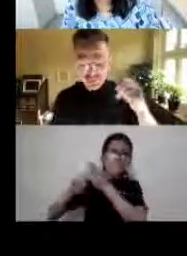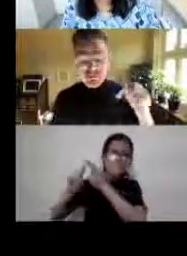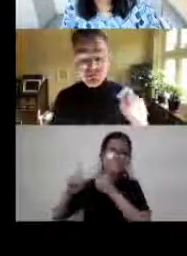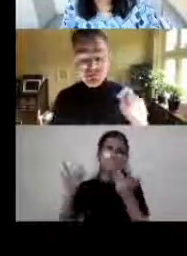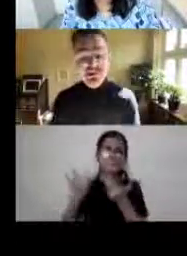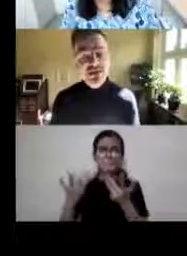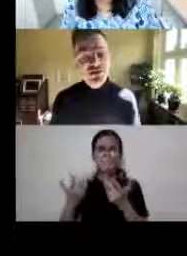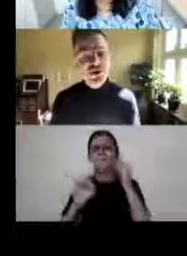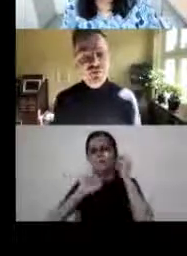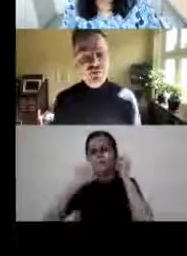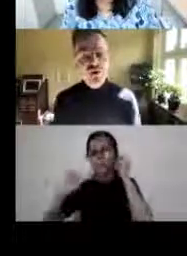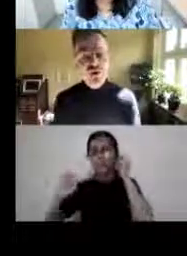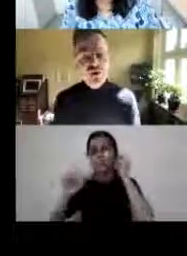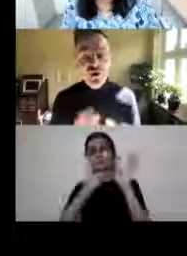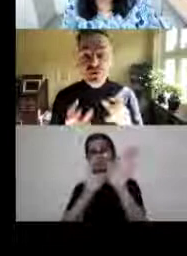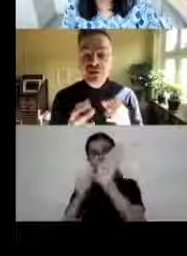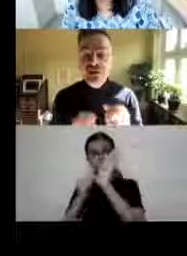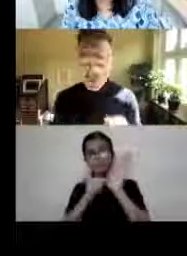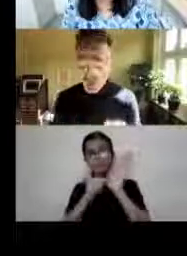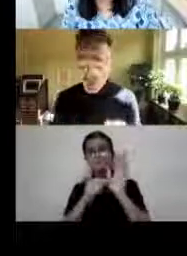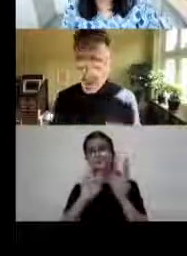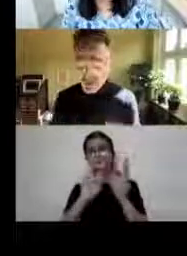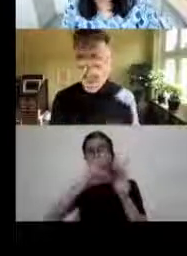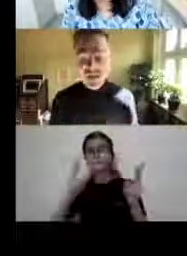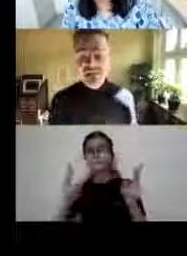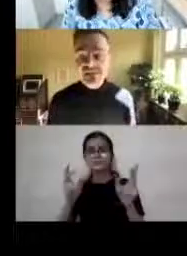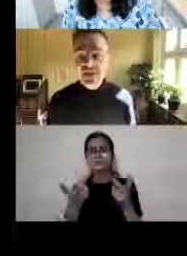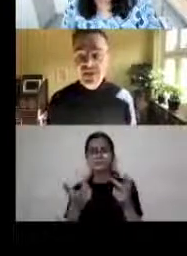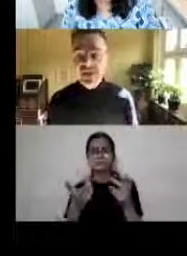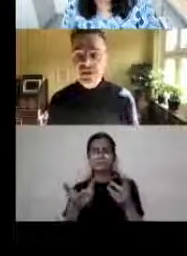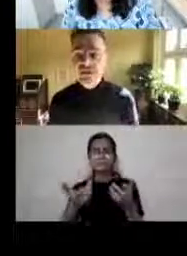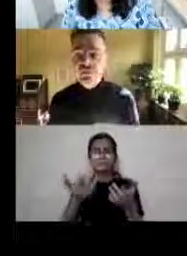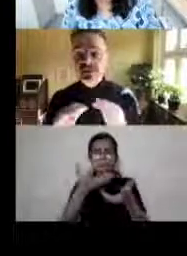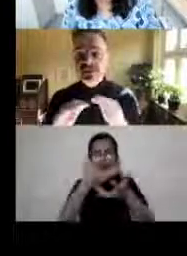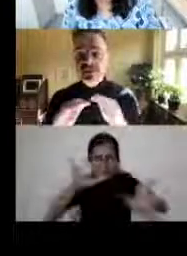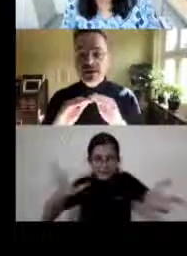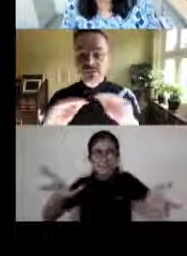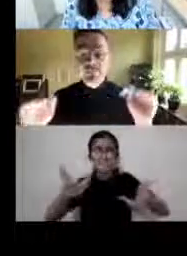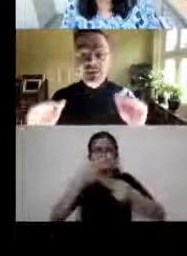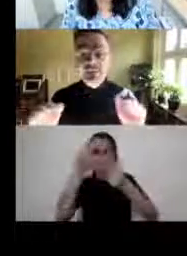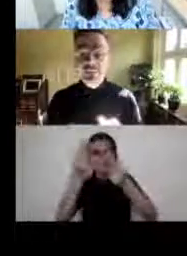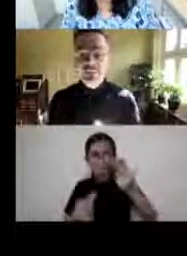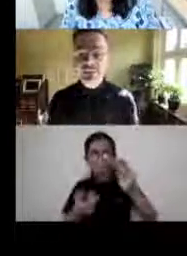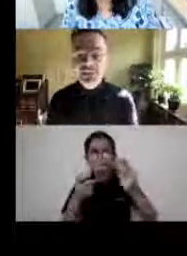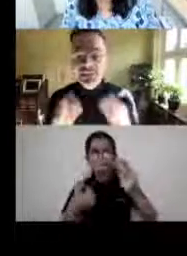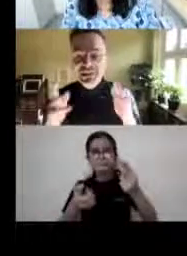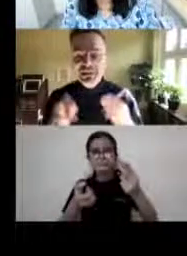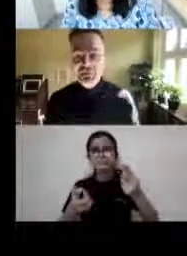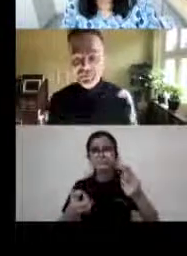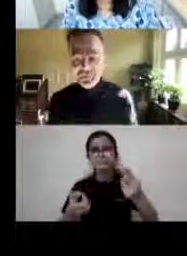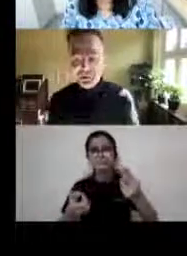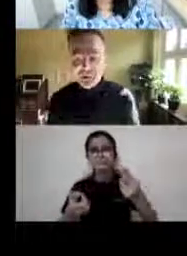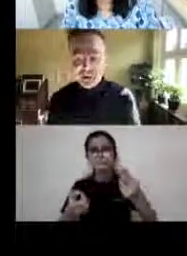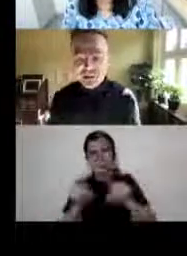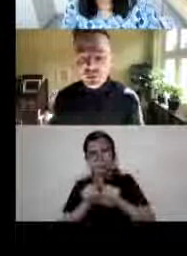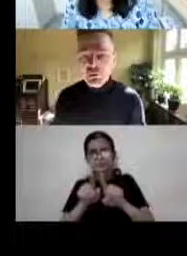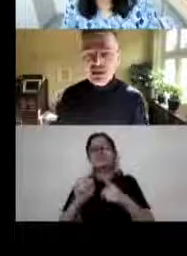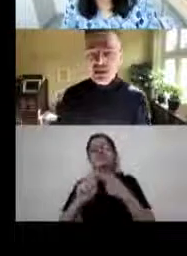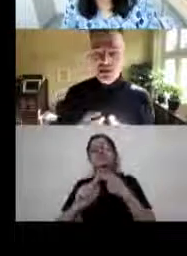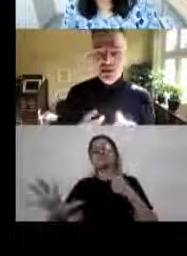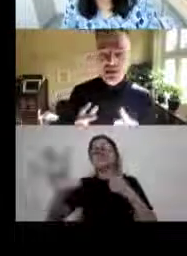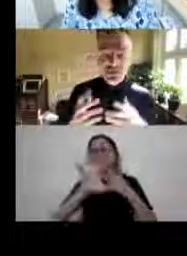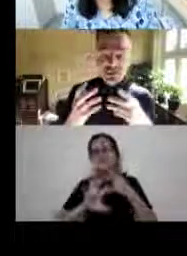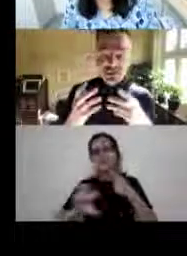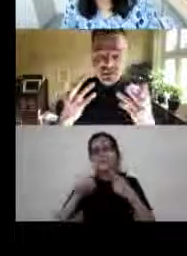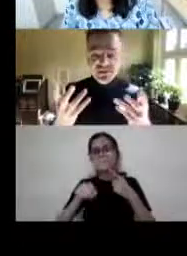the representation of all earthly things was forbidden here in Europe, and